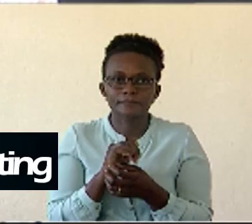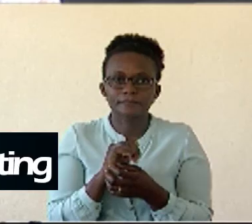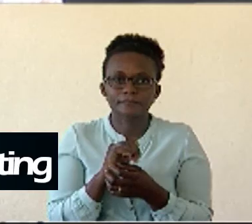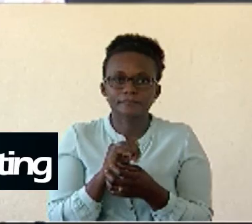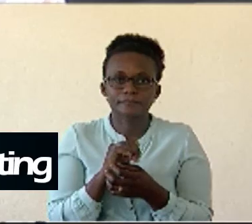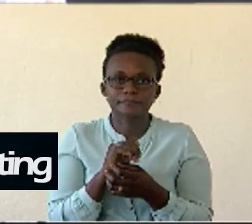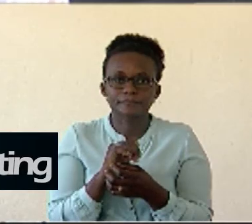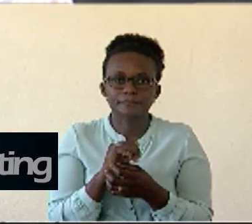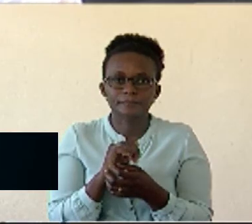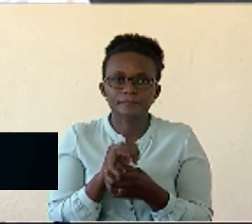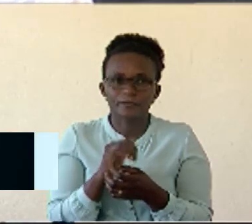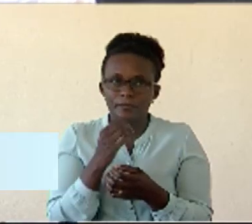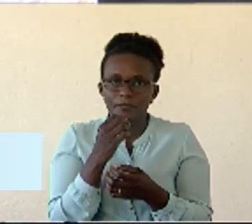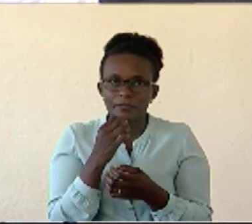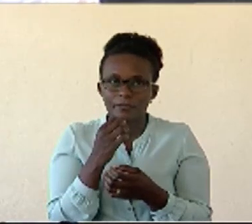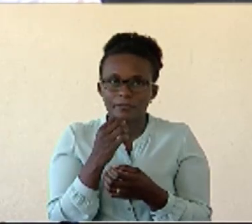electrodes.